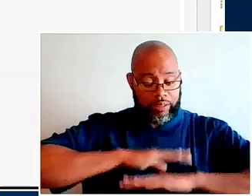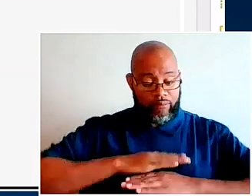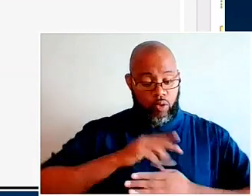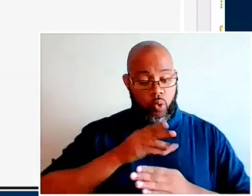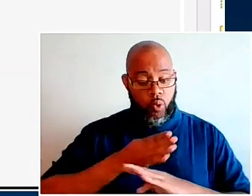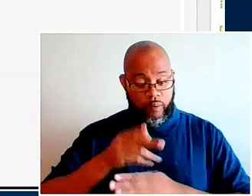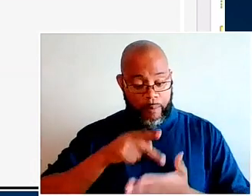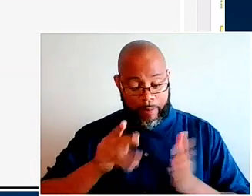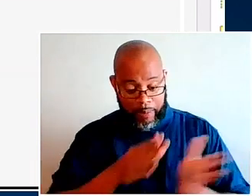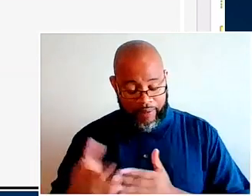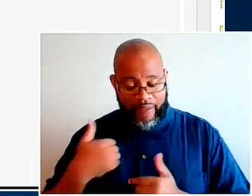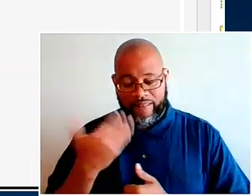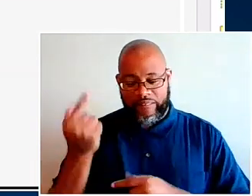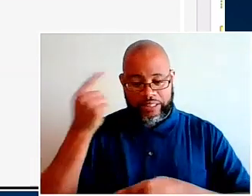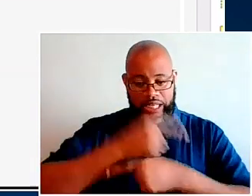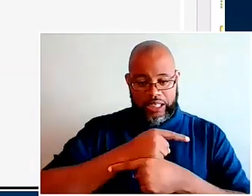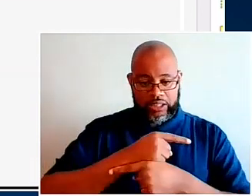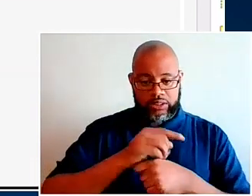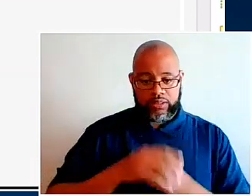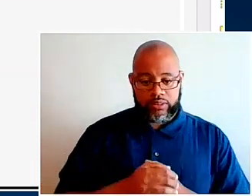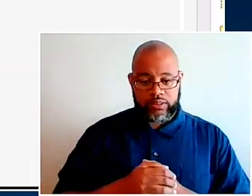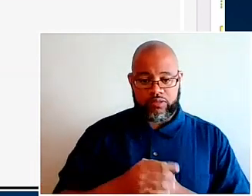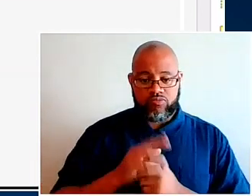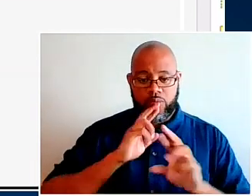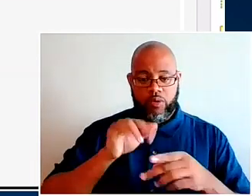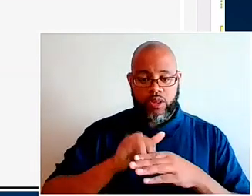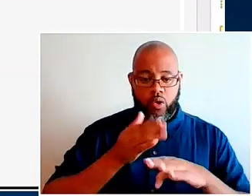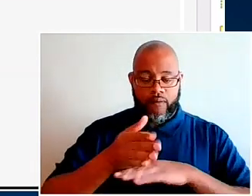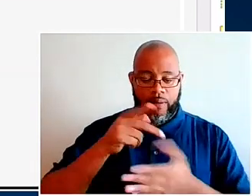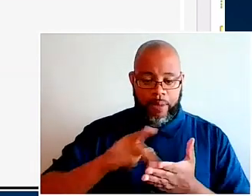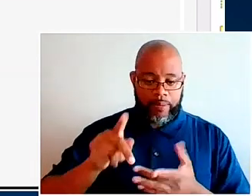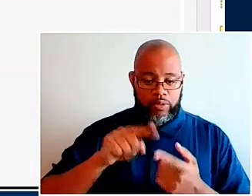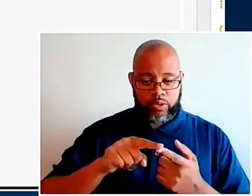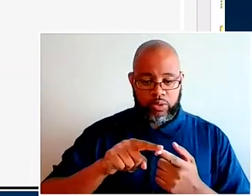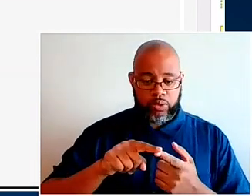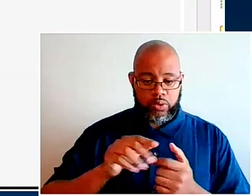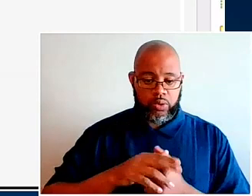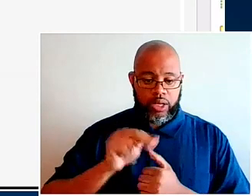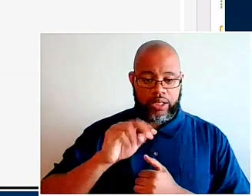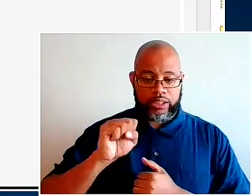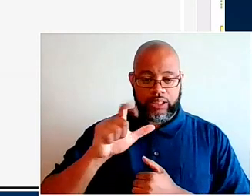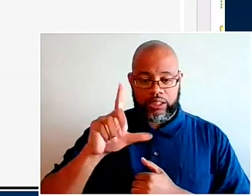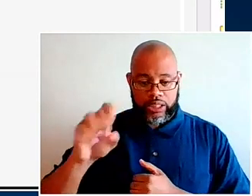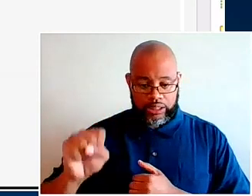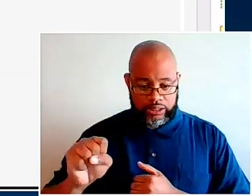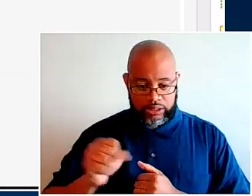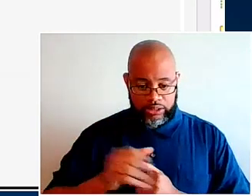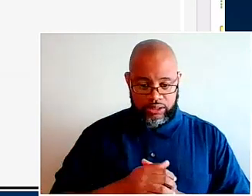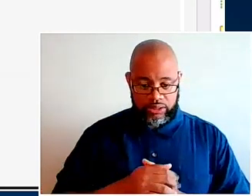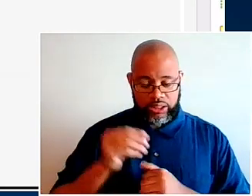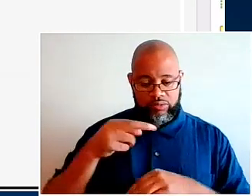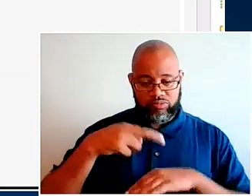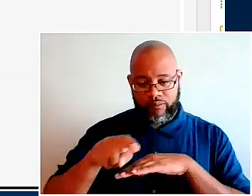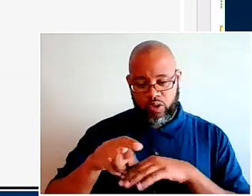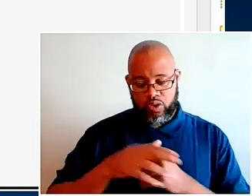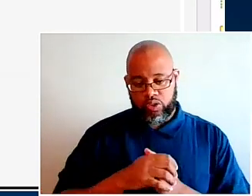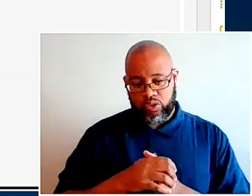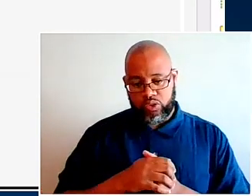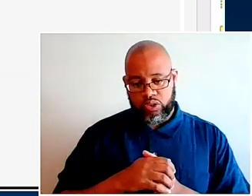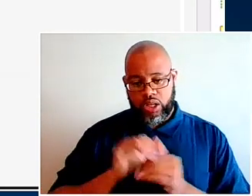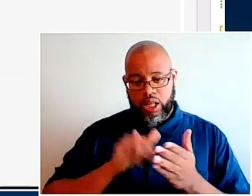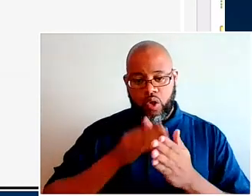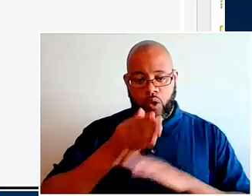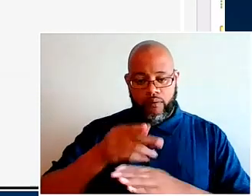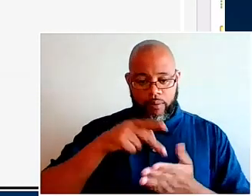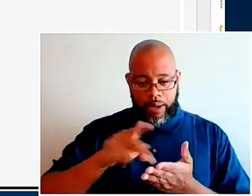institution has 15 calendar days to report the overpayment to NSLDS. and refer the